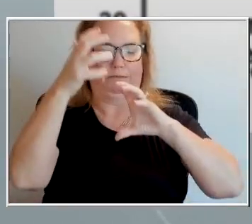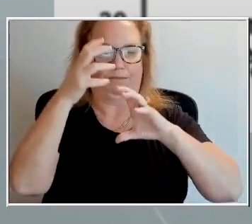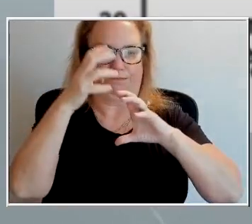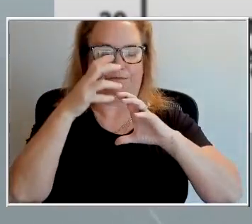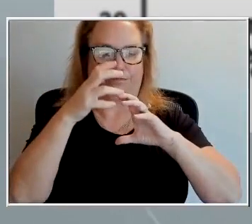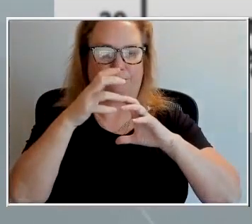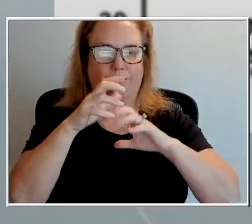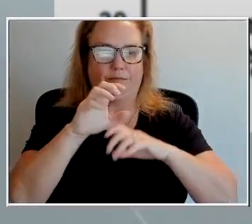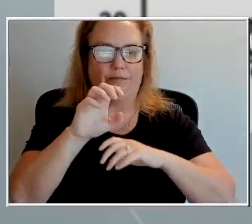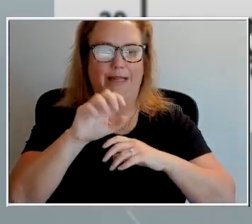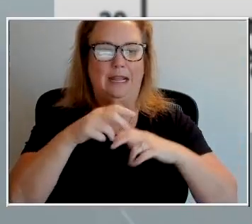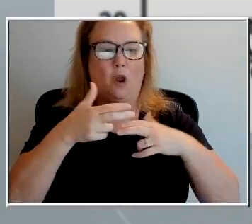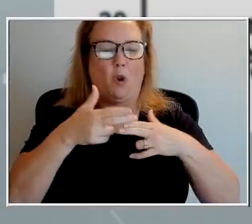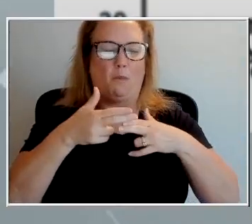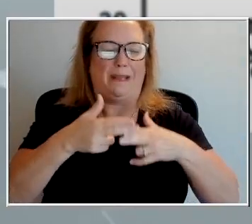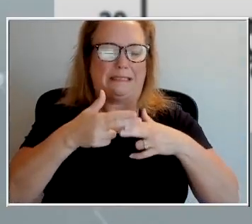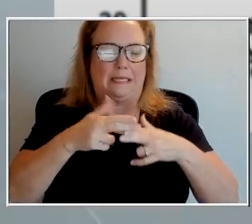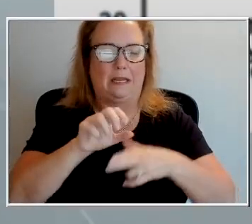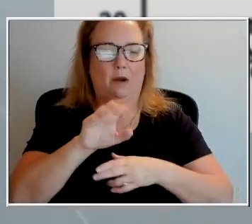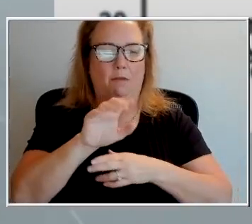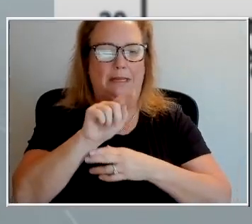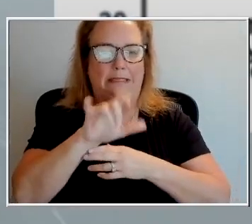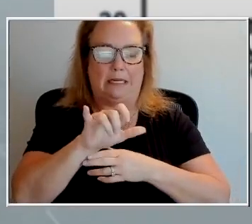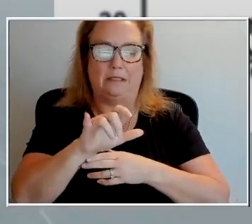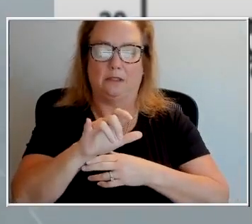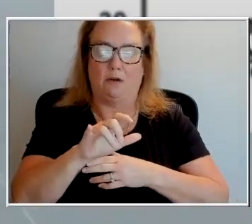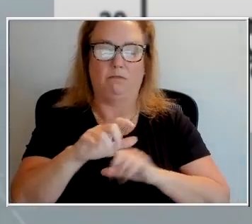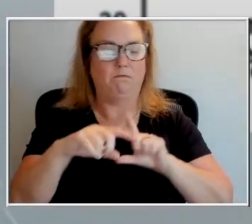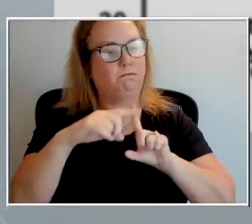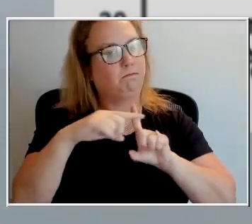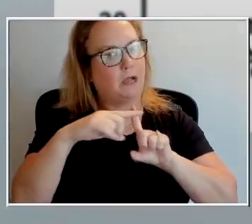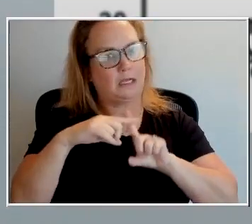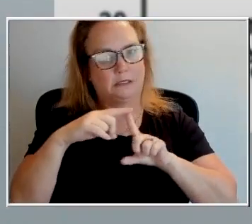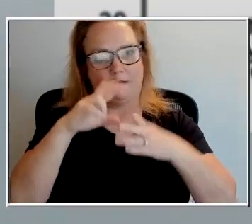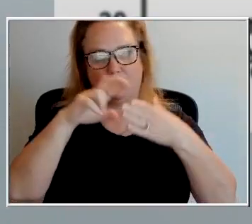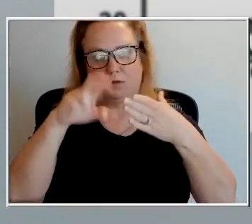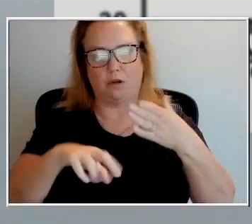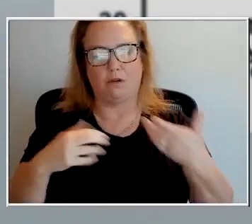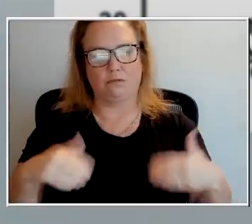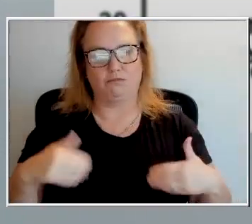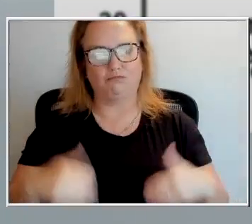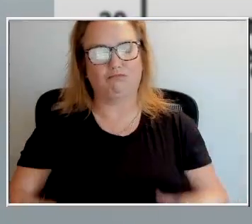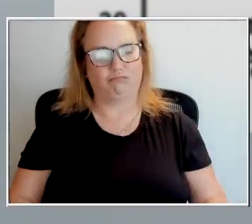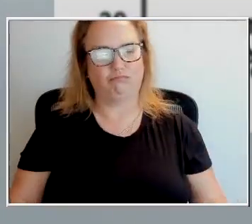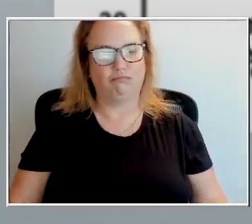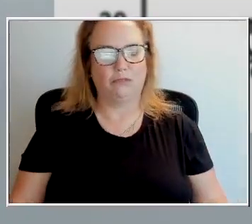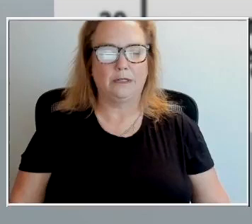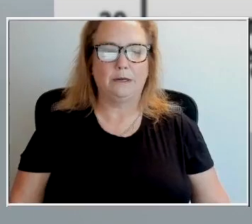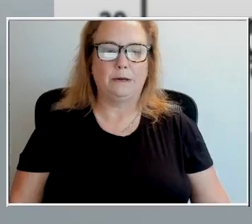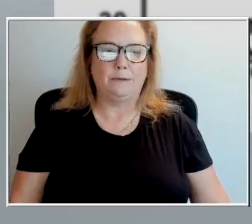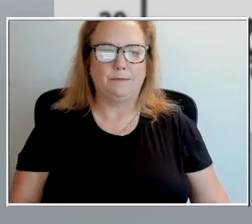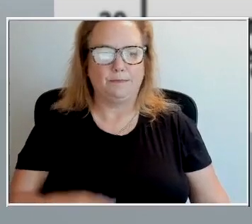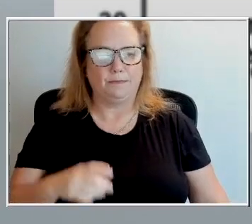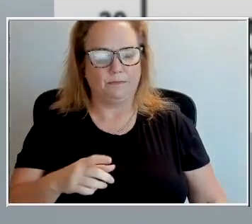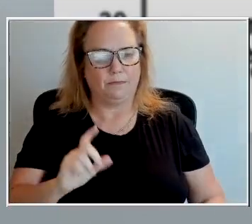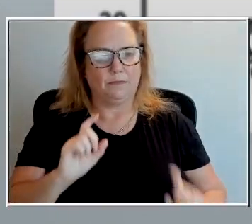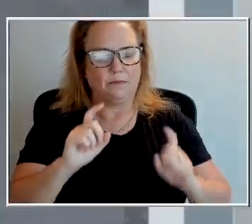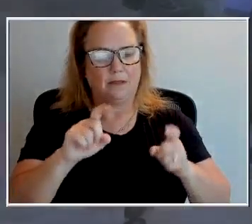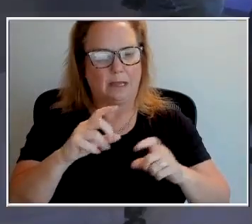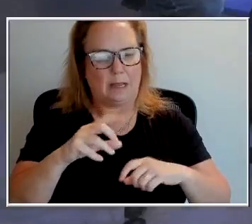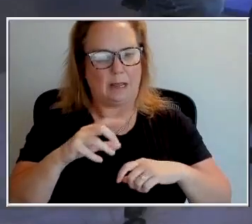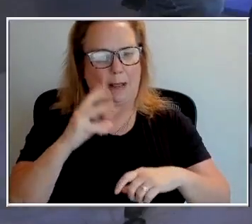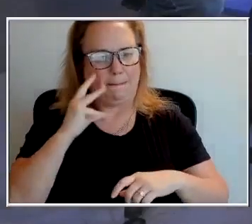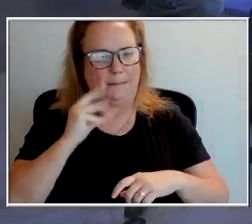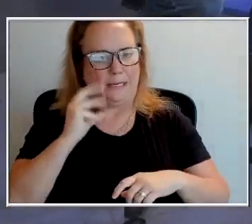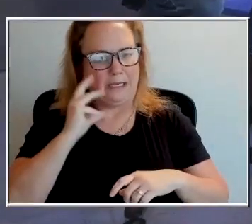obesity link. And so very favorable findings. Yeah. That's pretty cool. So Did you put him on a peach in the morning from Canada?